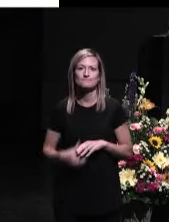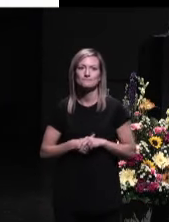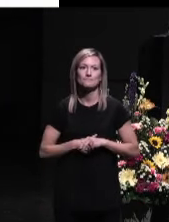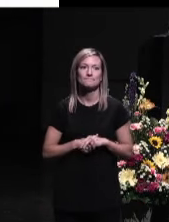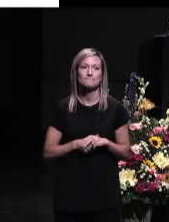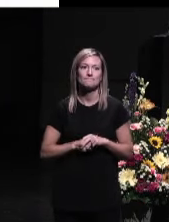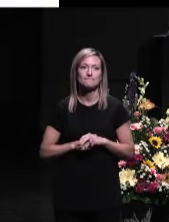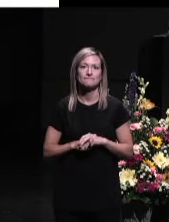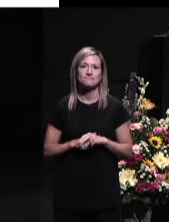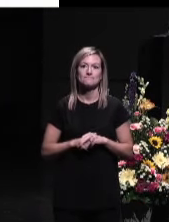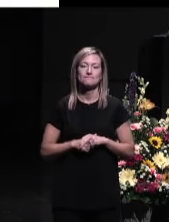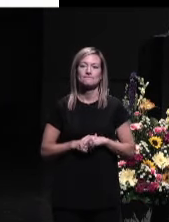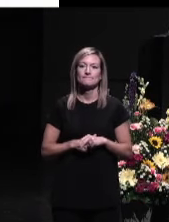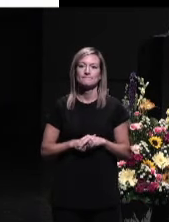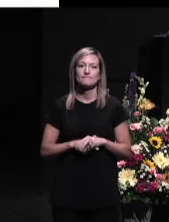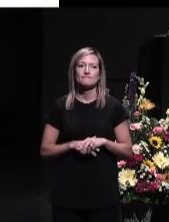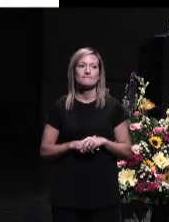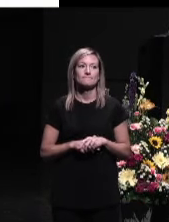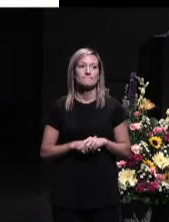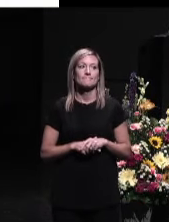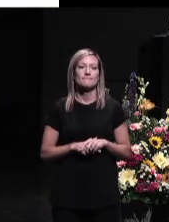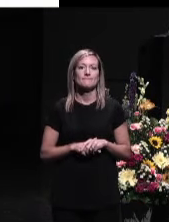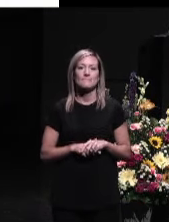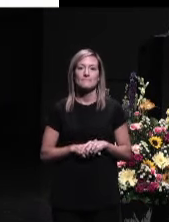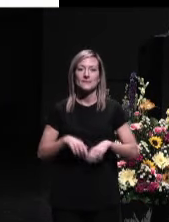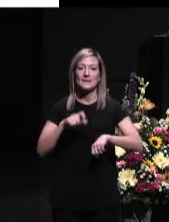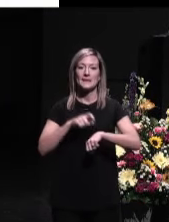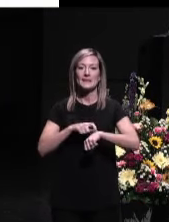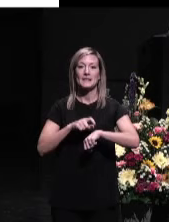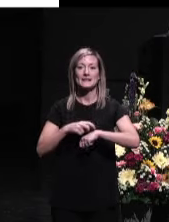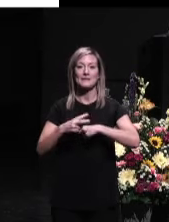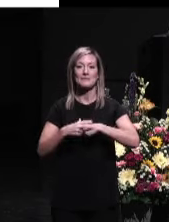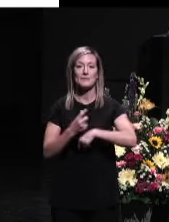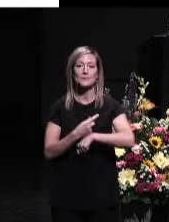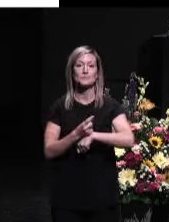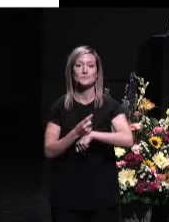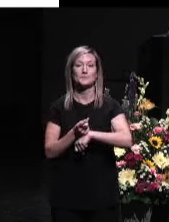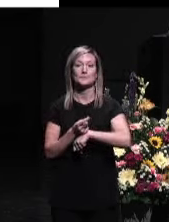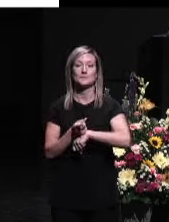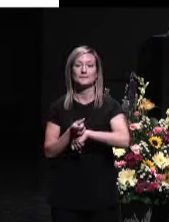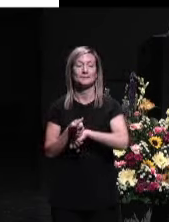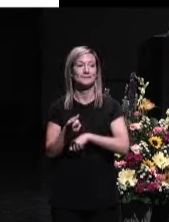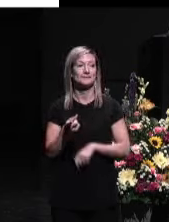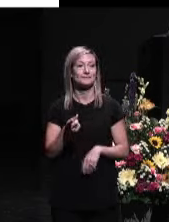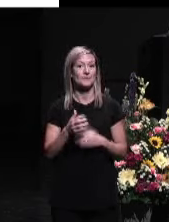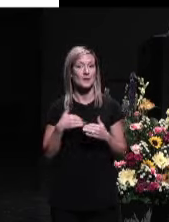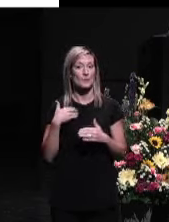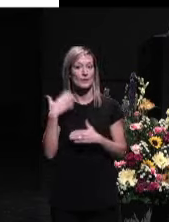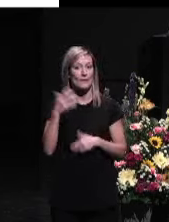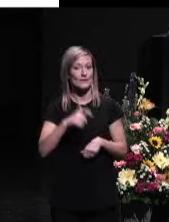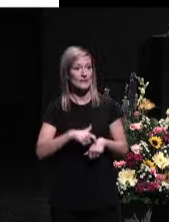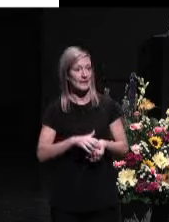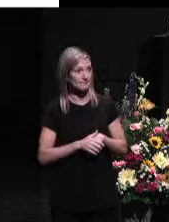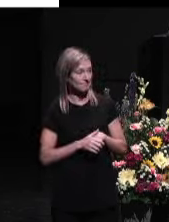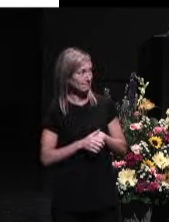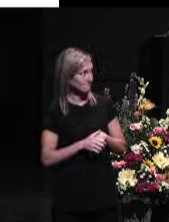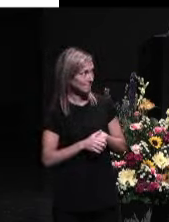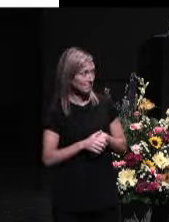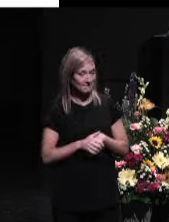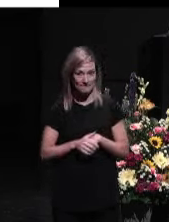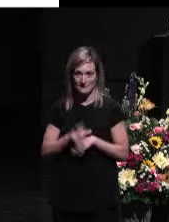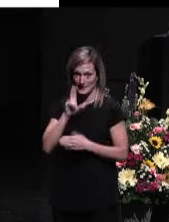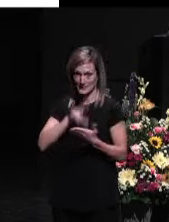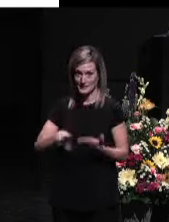Yeah. Our timekeeper, the parliamentarian, is saying that we're well over our time, as does our secretary